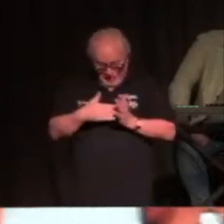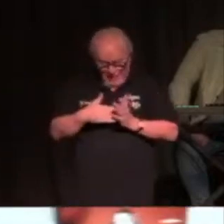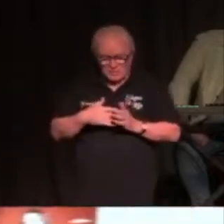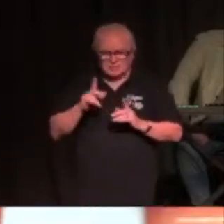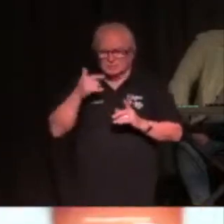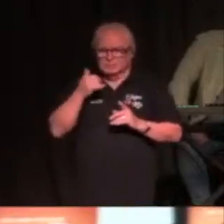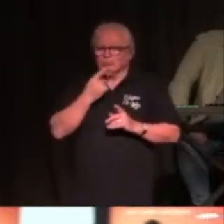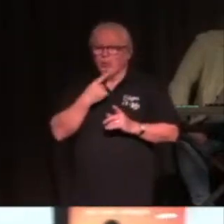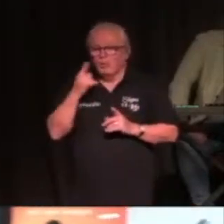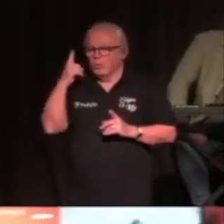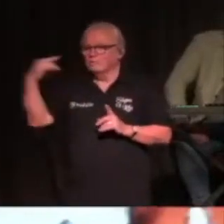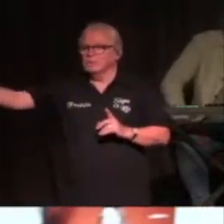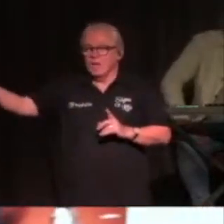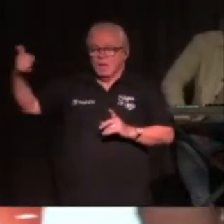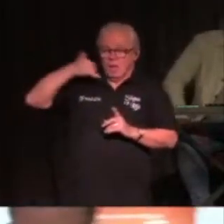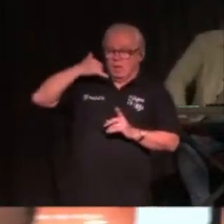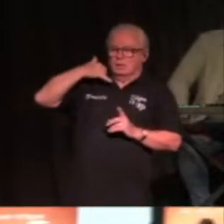will change your world.